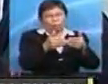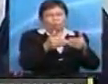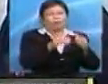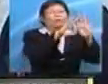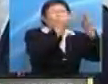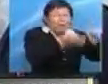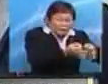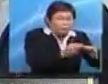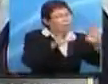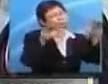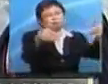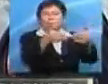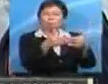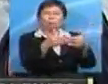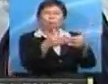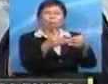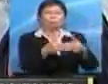us.